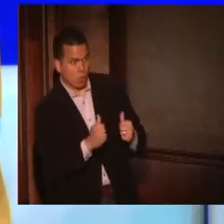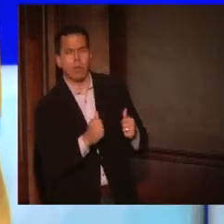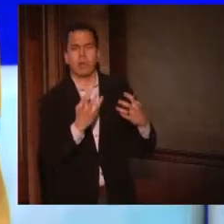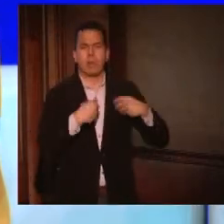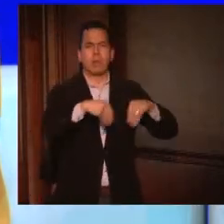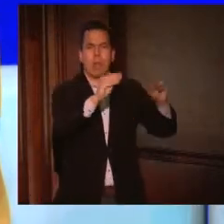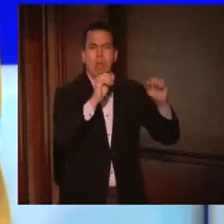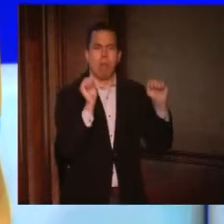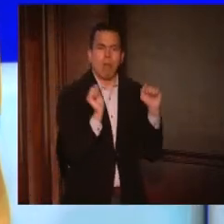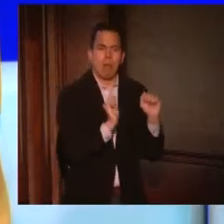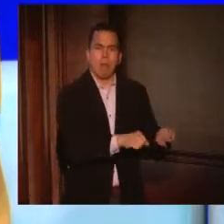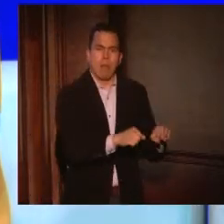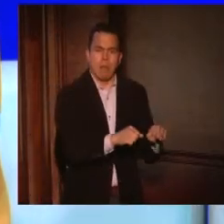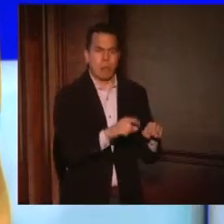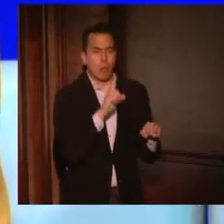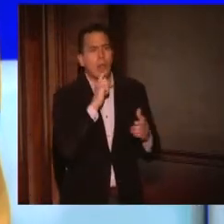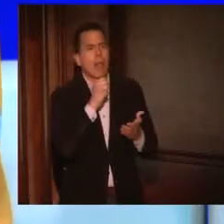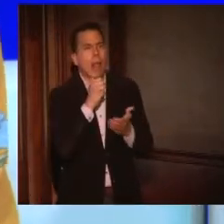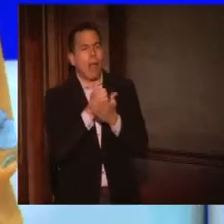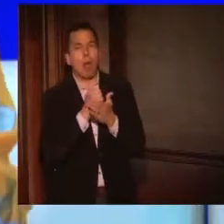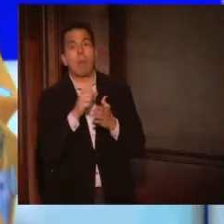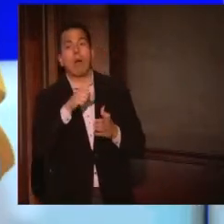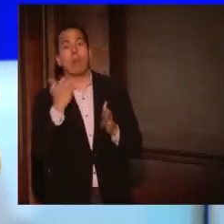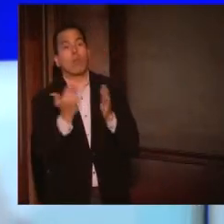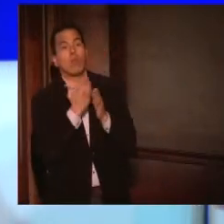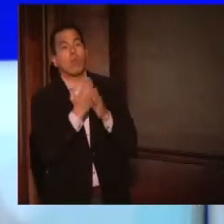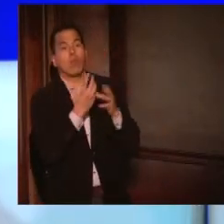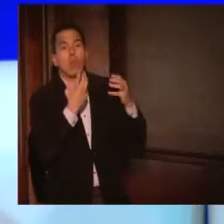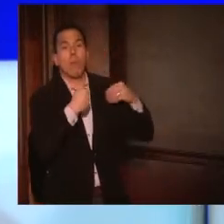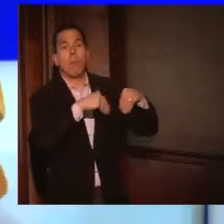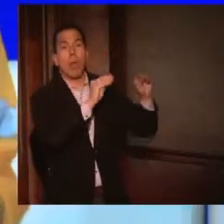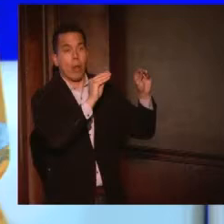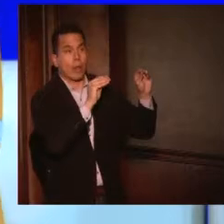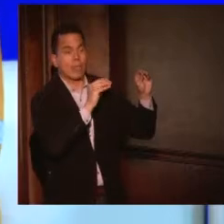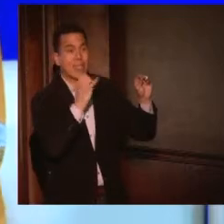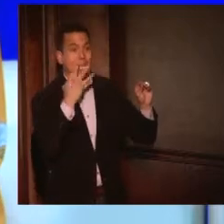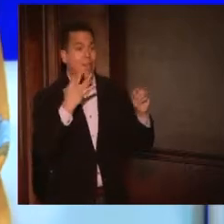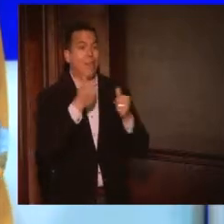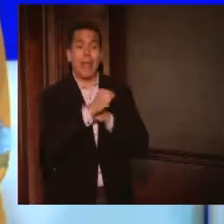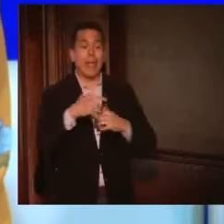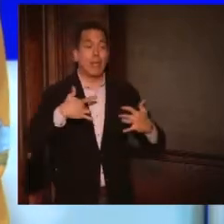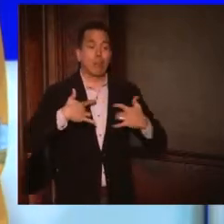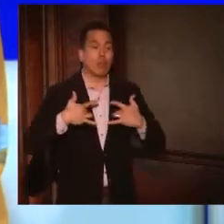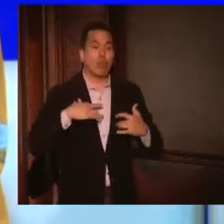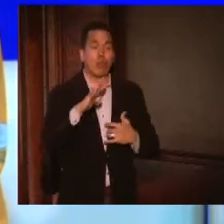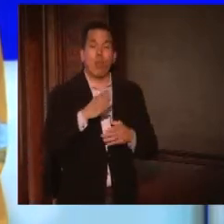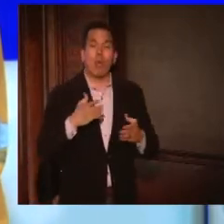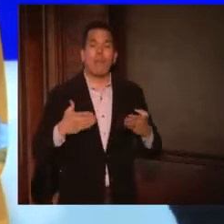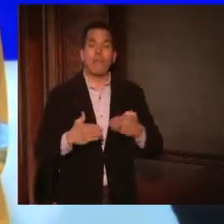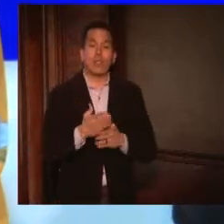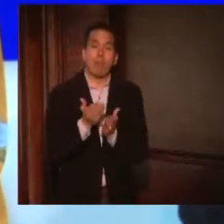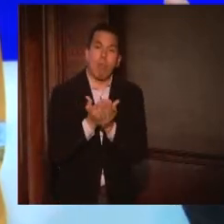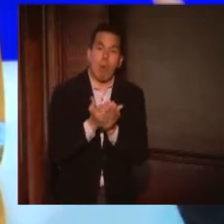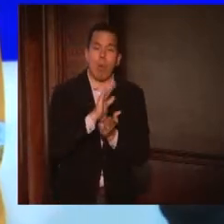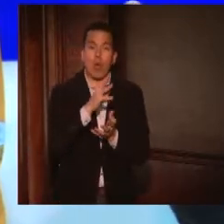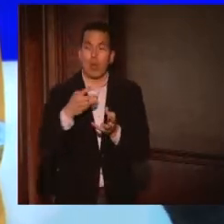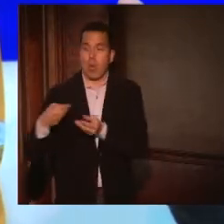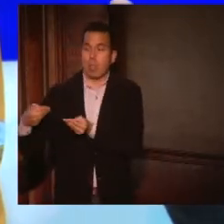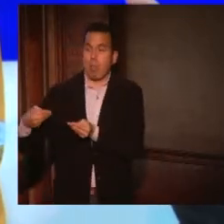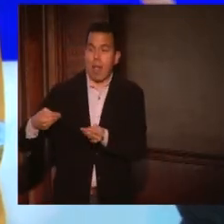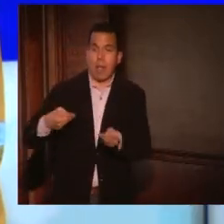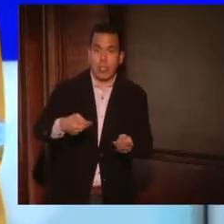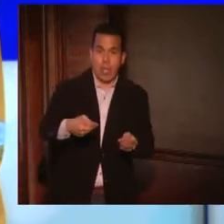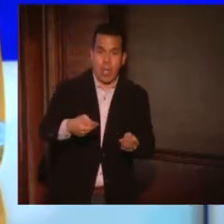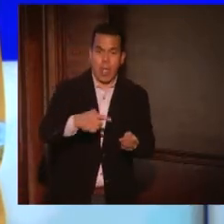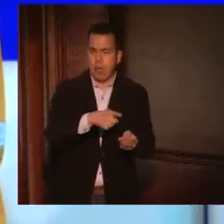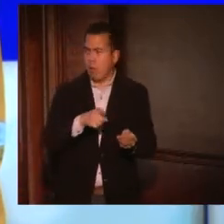up new markets. So if there are concerns about slave labor on your fishing boat or in your supply chain, then you probably can't sell to a vast majority